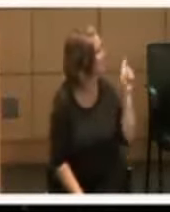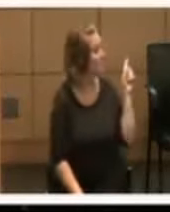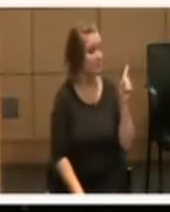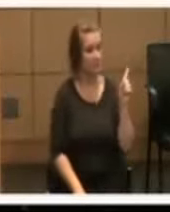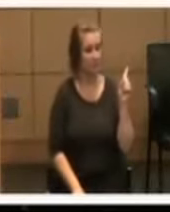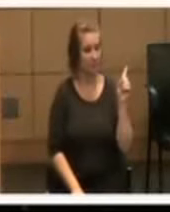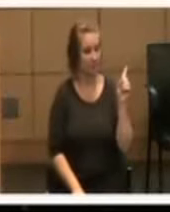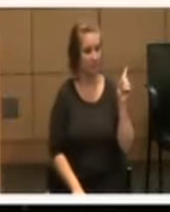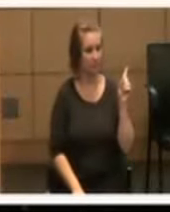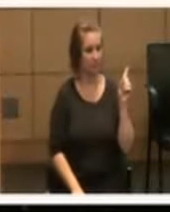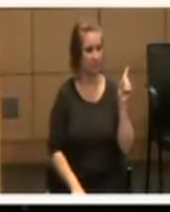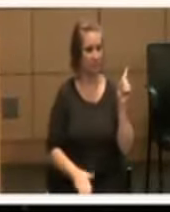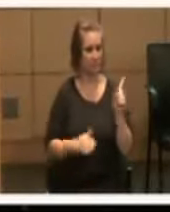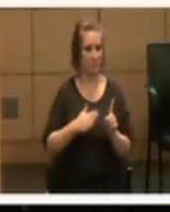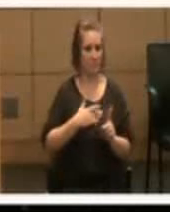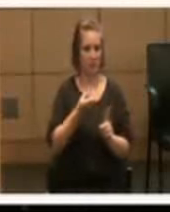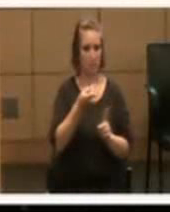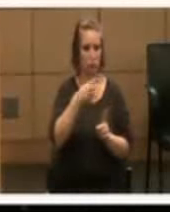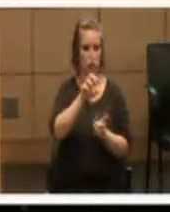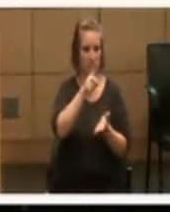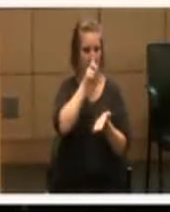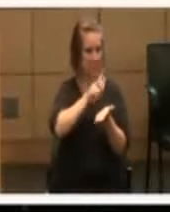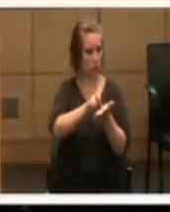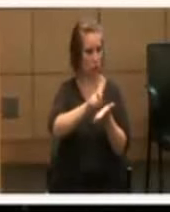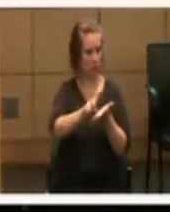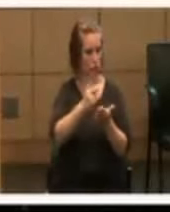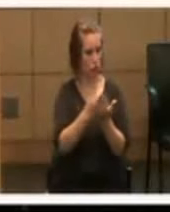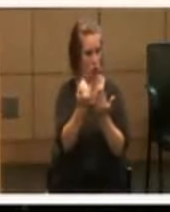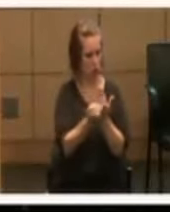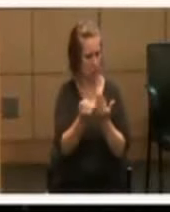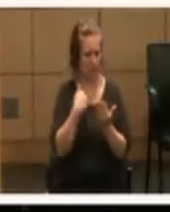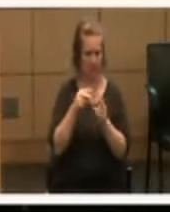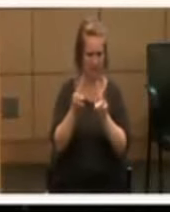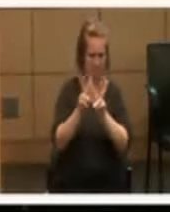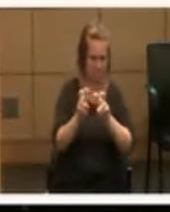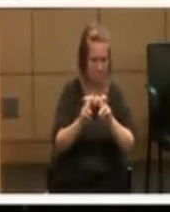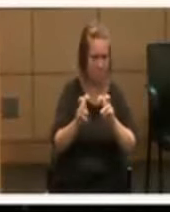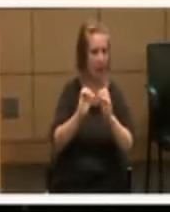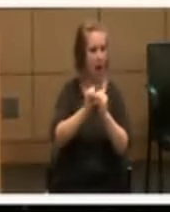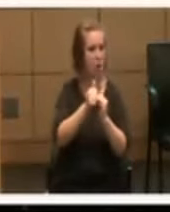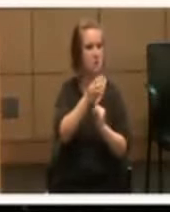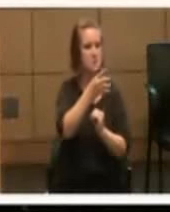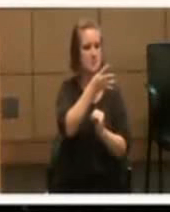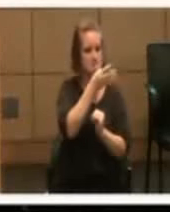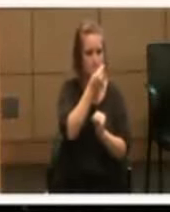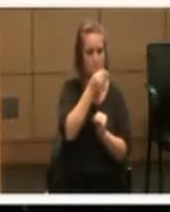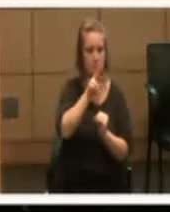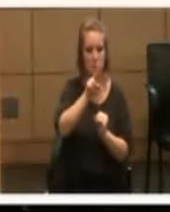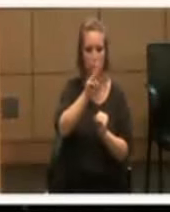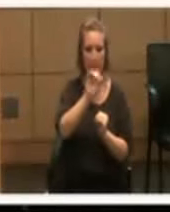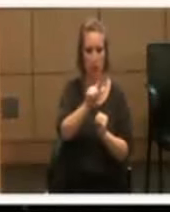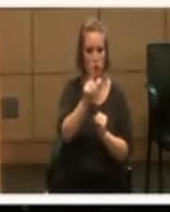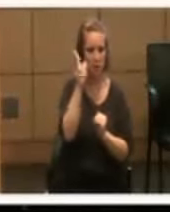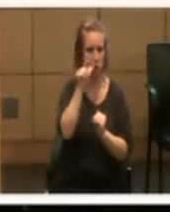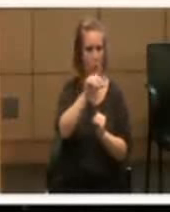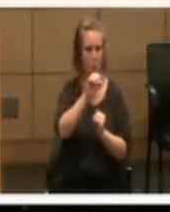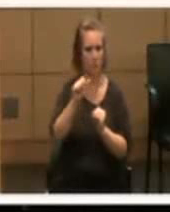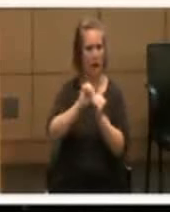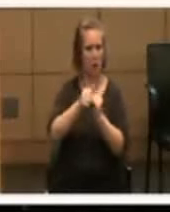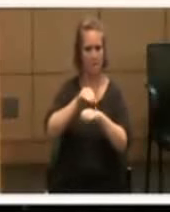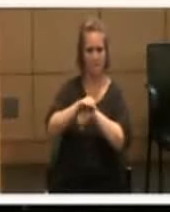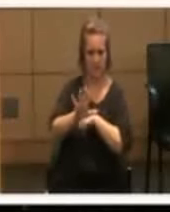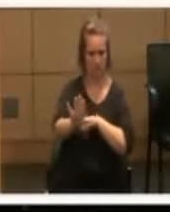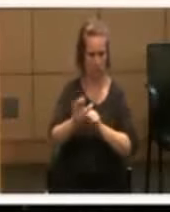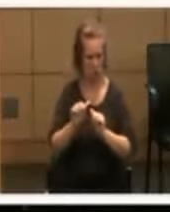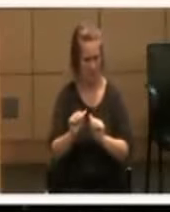my pre-dissertation project was to look at the extent to which a simulated unilateral hearing loss affected children's abilities